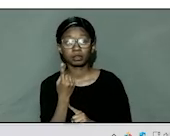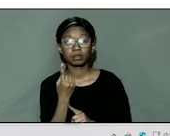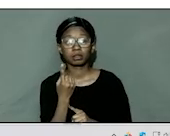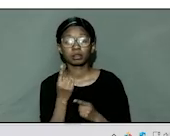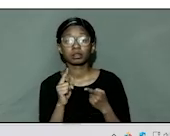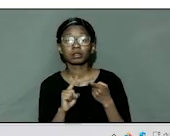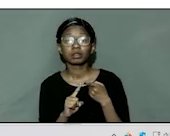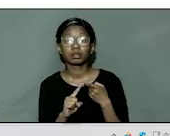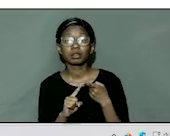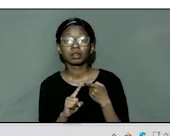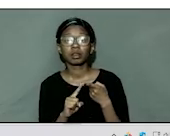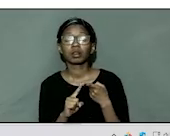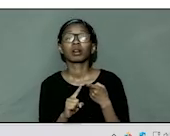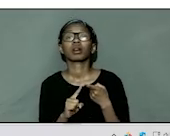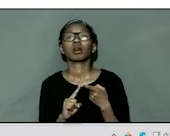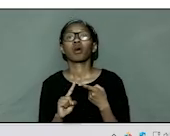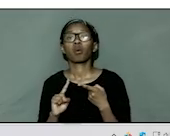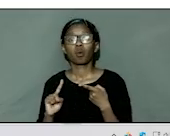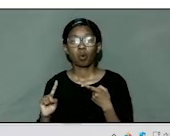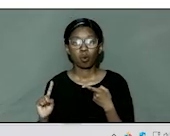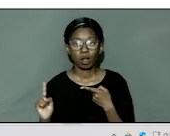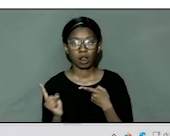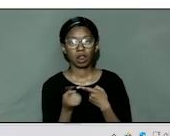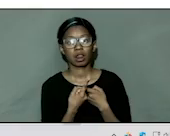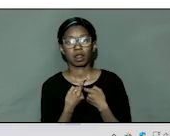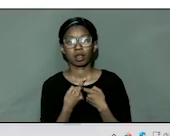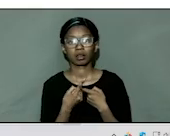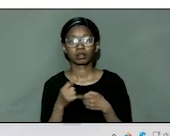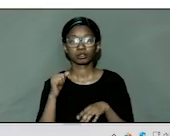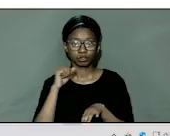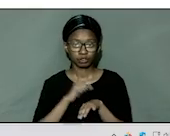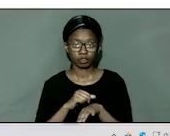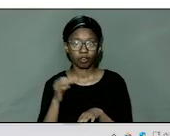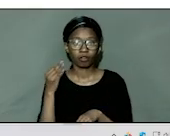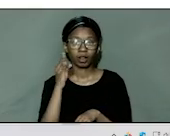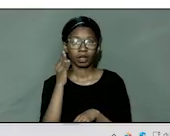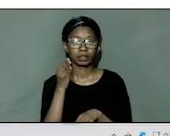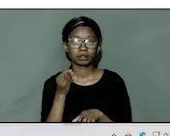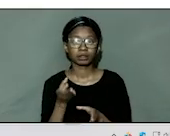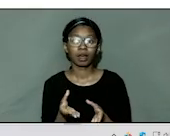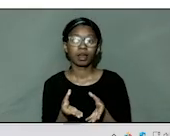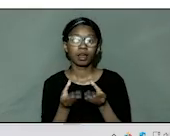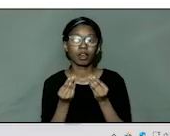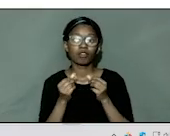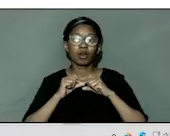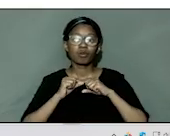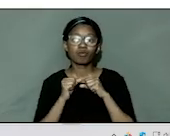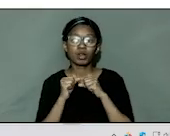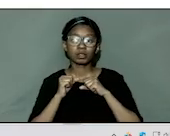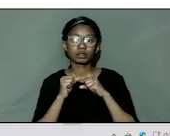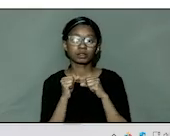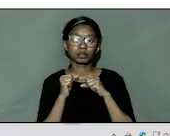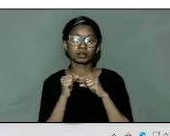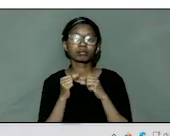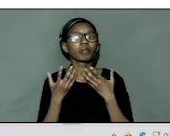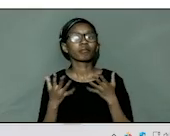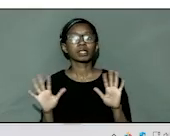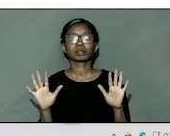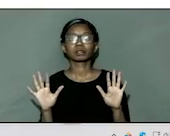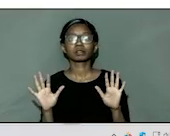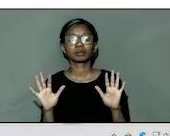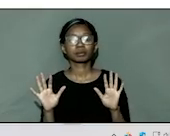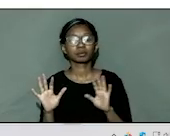all stoneflies had wings. That's correct.